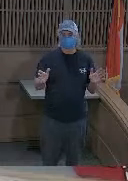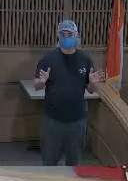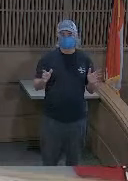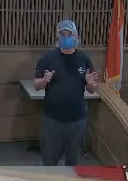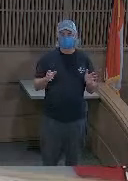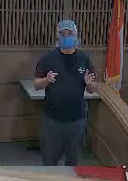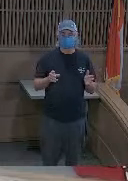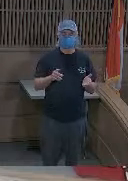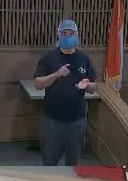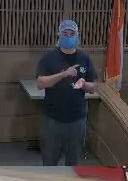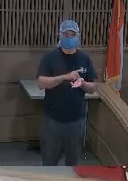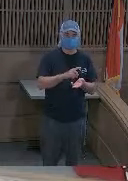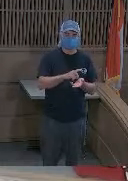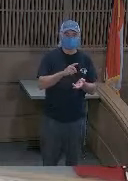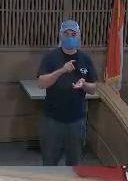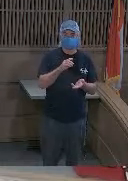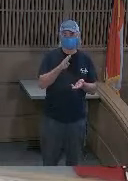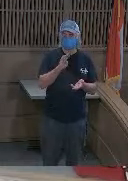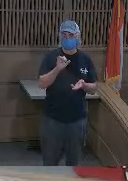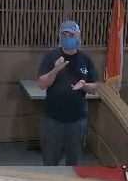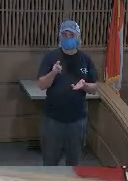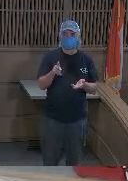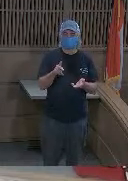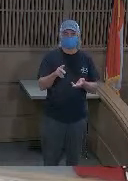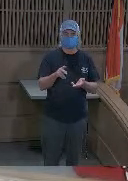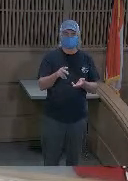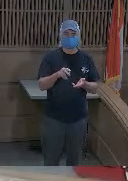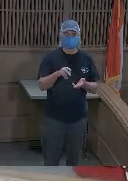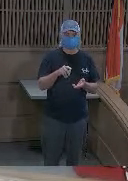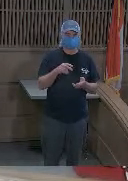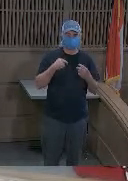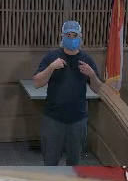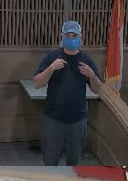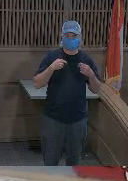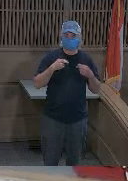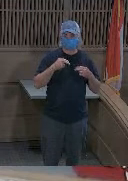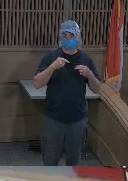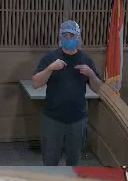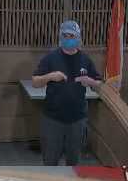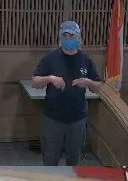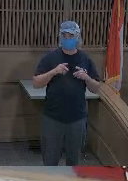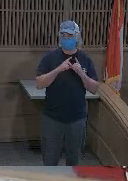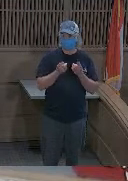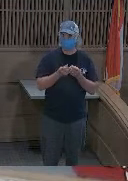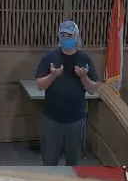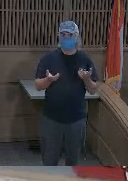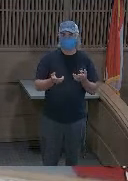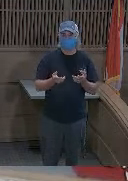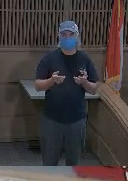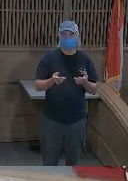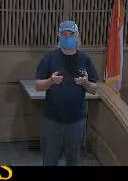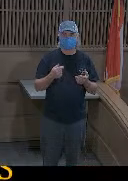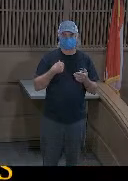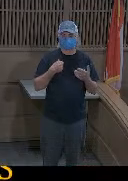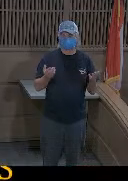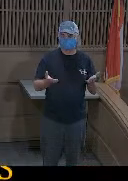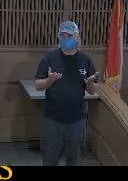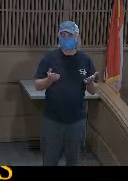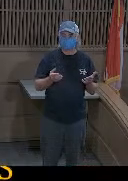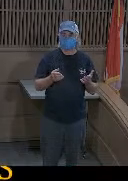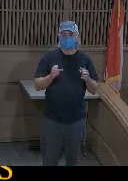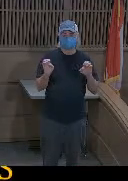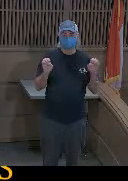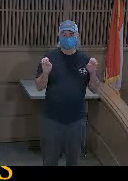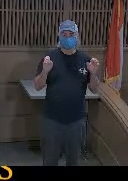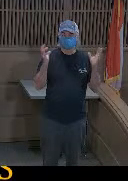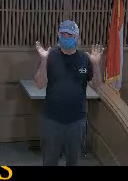said, what Dr. Ruiz said. The facts are true. Here at Dougherty County Emergency Medical Service, this is a